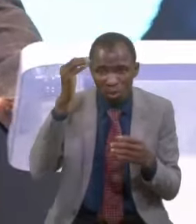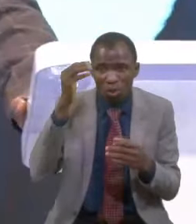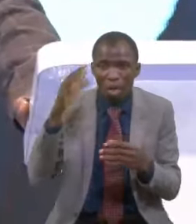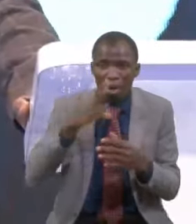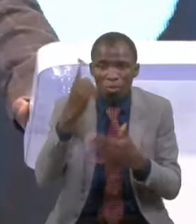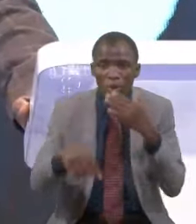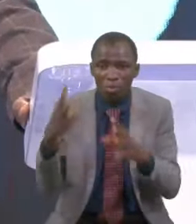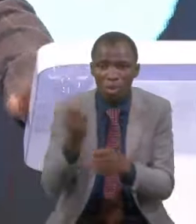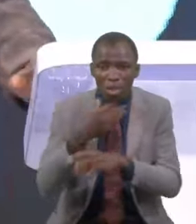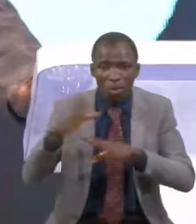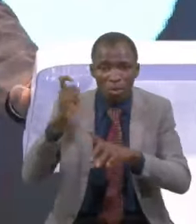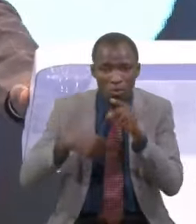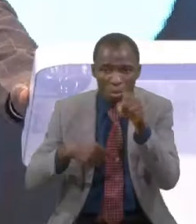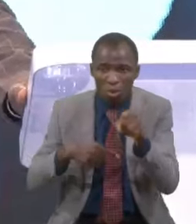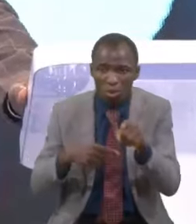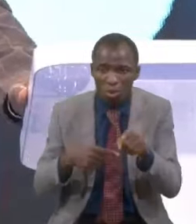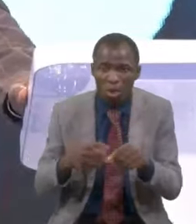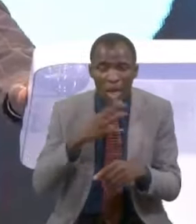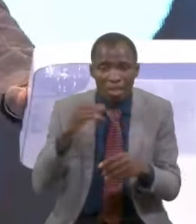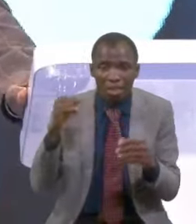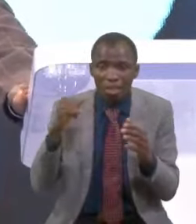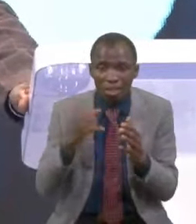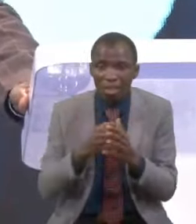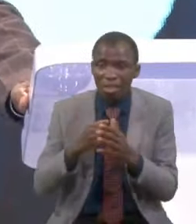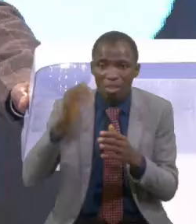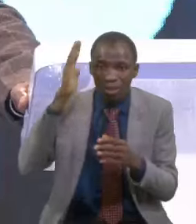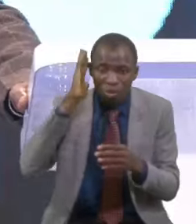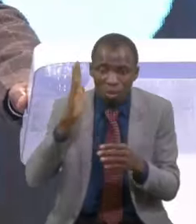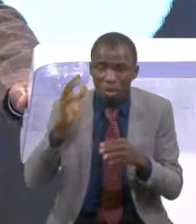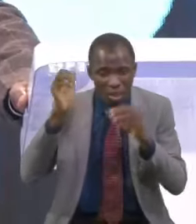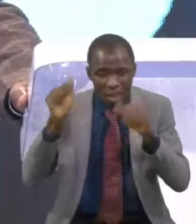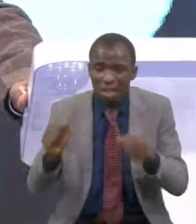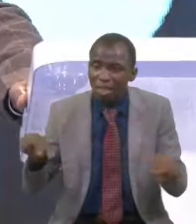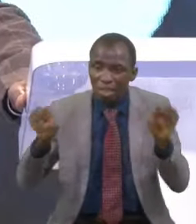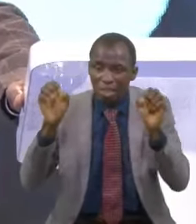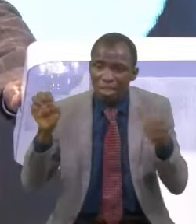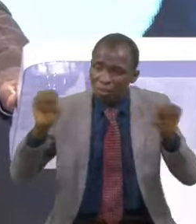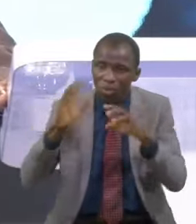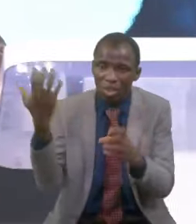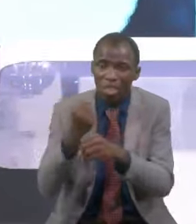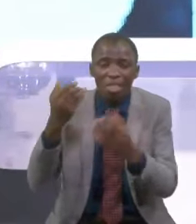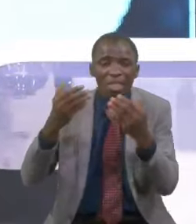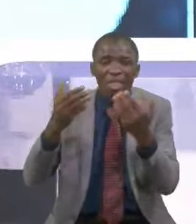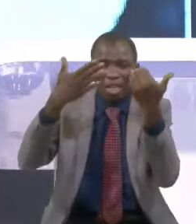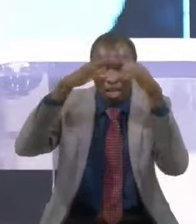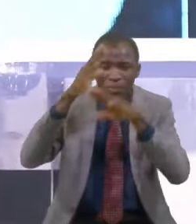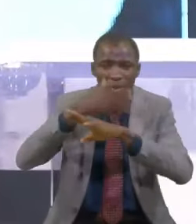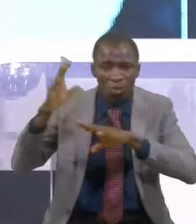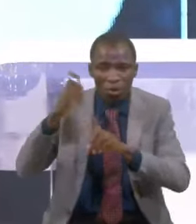even take heaven away from you and give you hell,